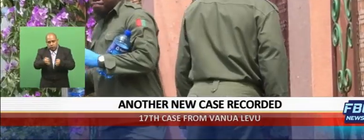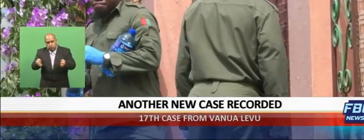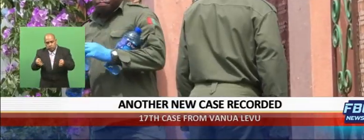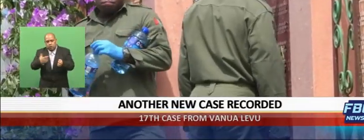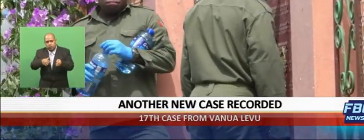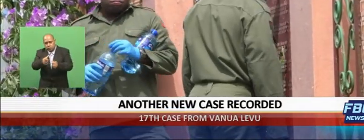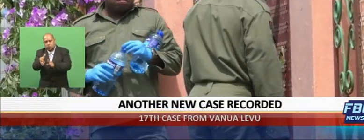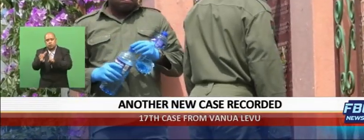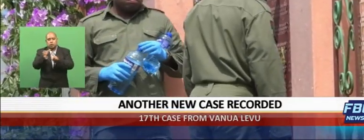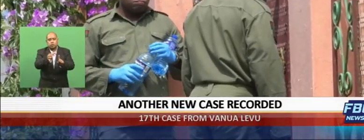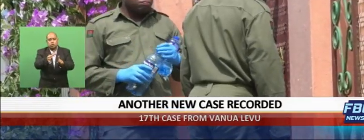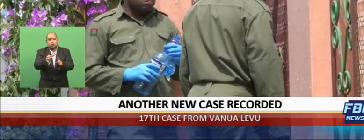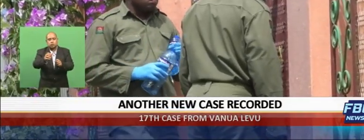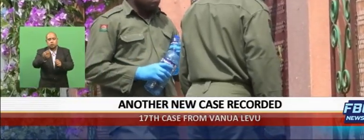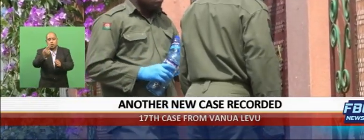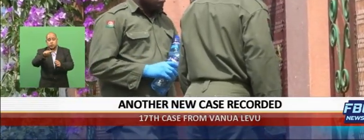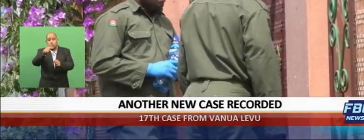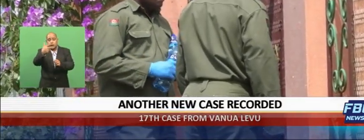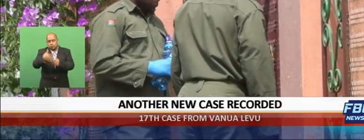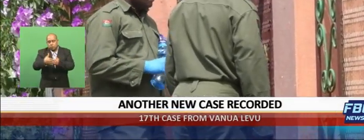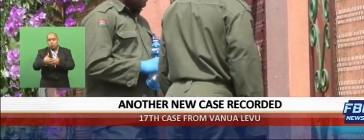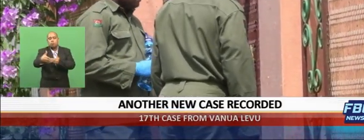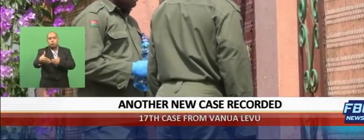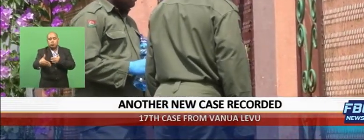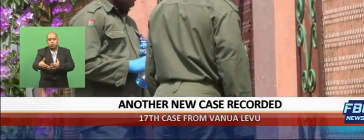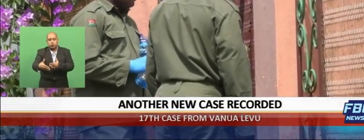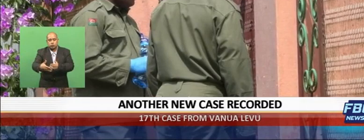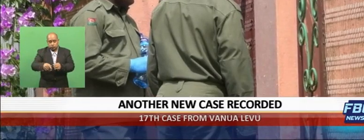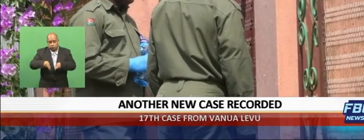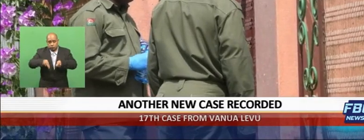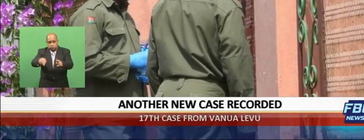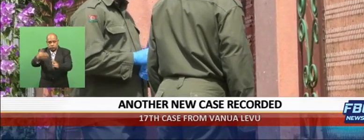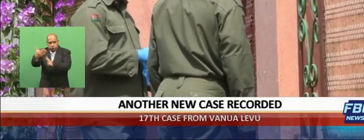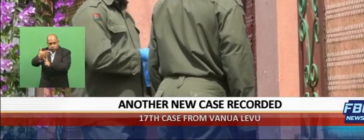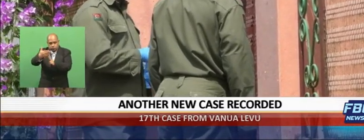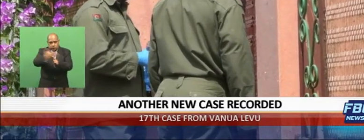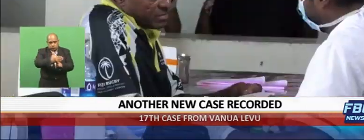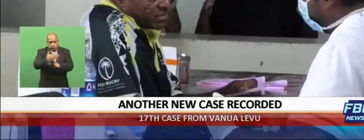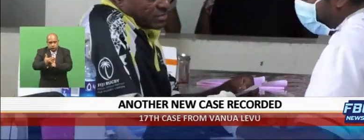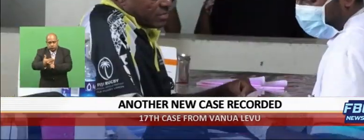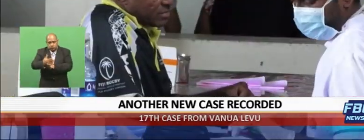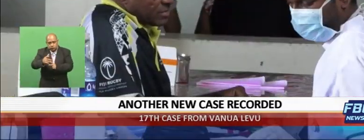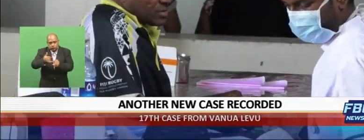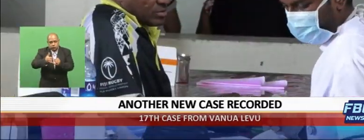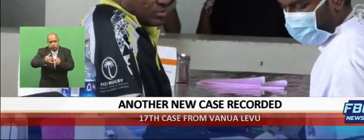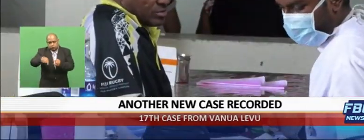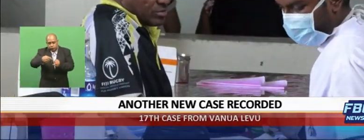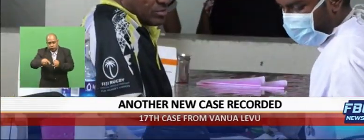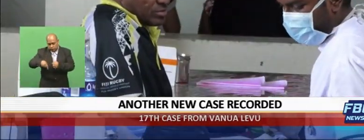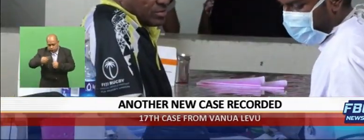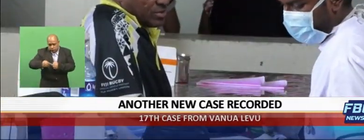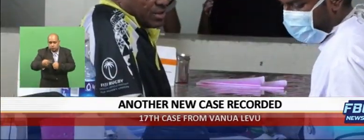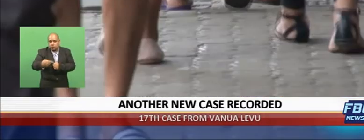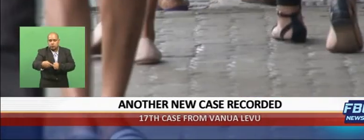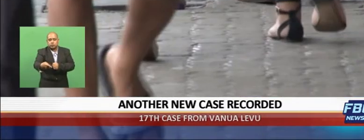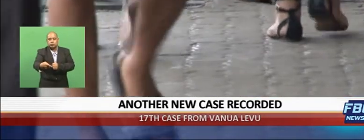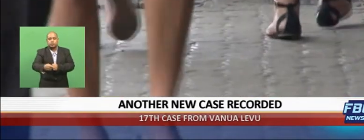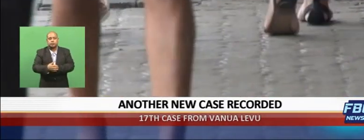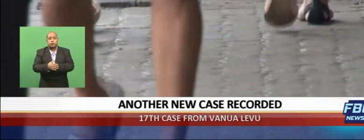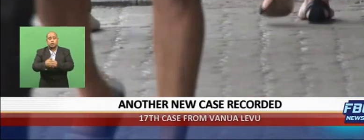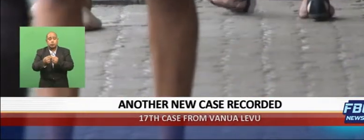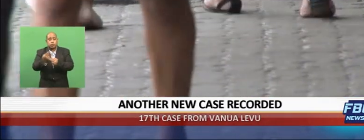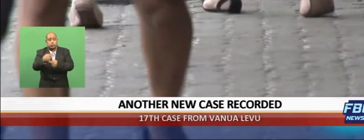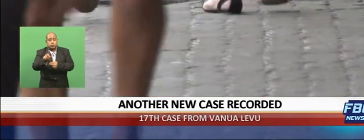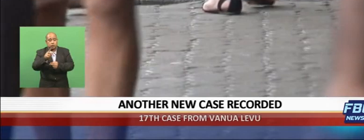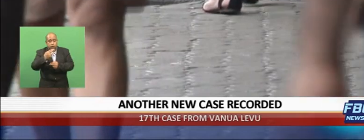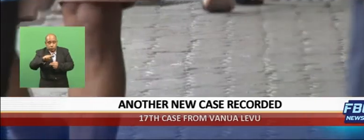The lockdown of the Soso settlement as well will be extended another 14 days in line with our 28-day quarantine policy. Given